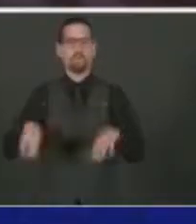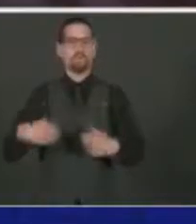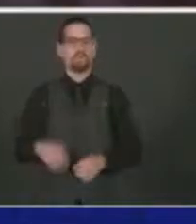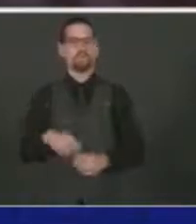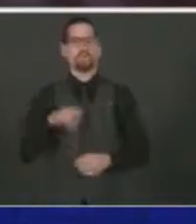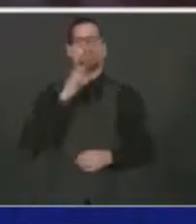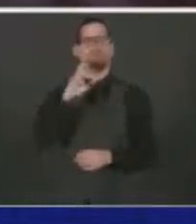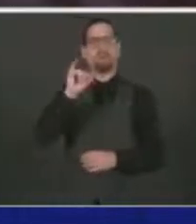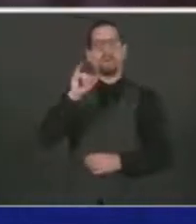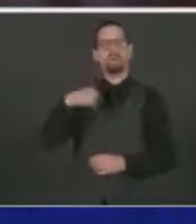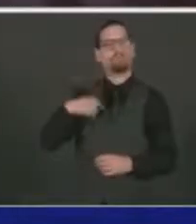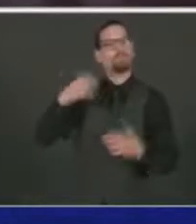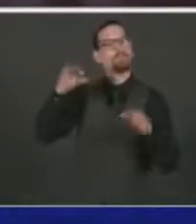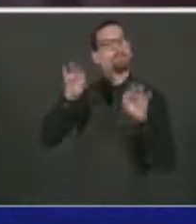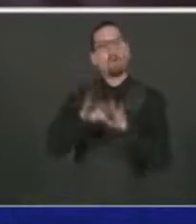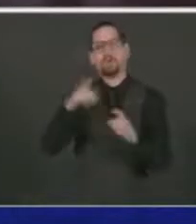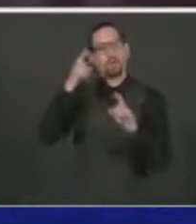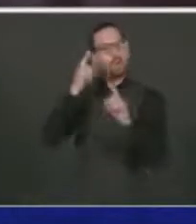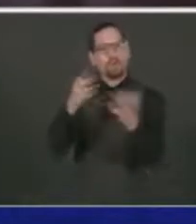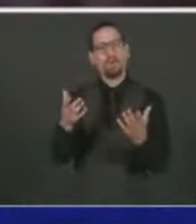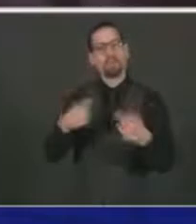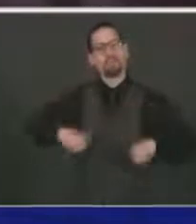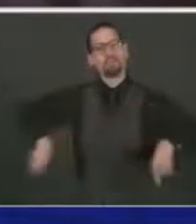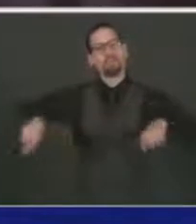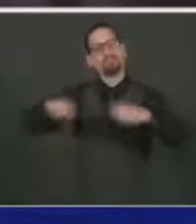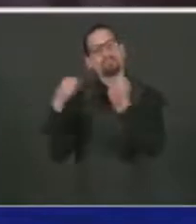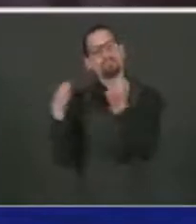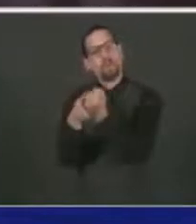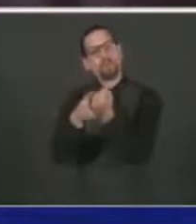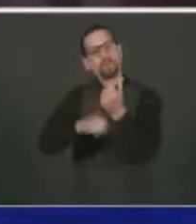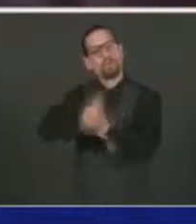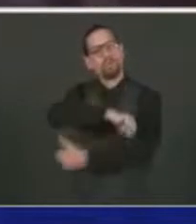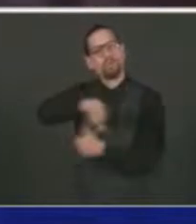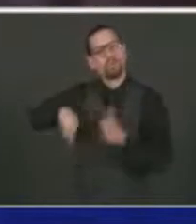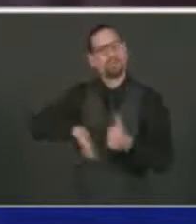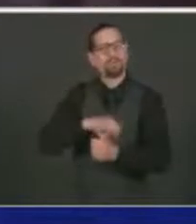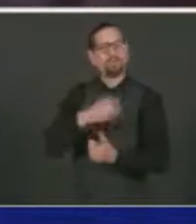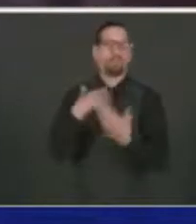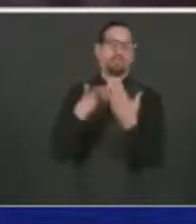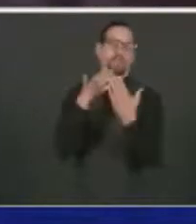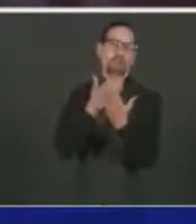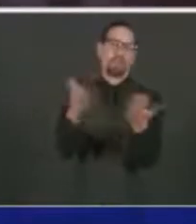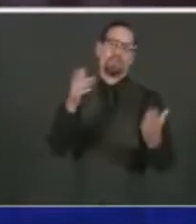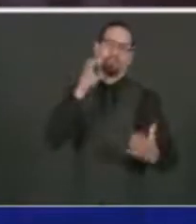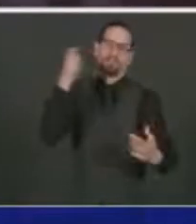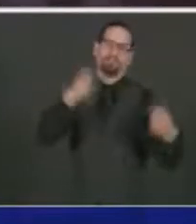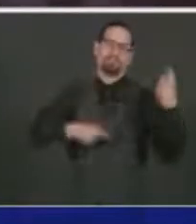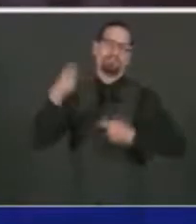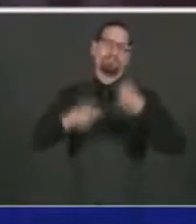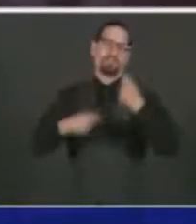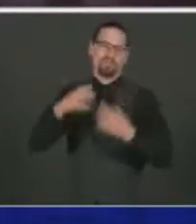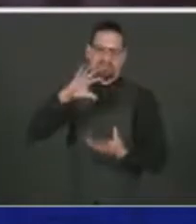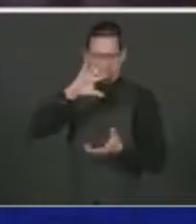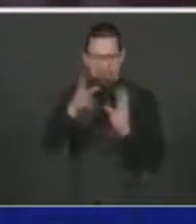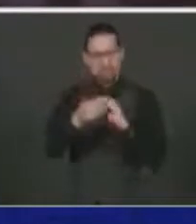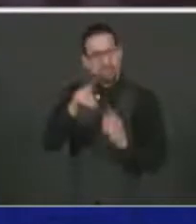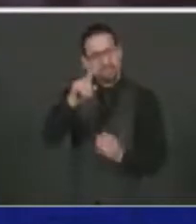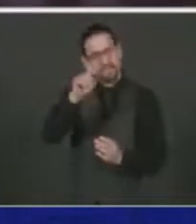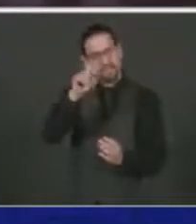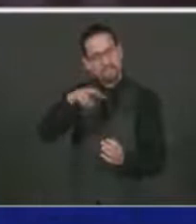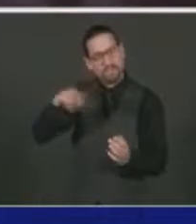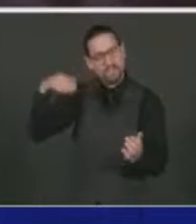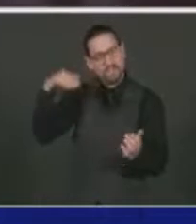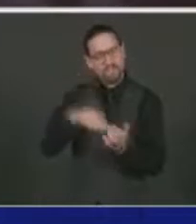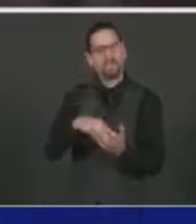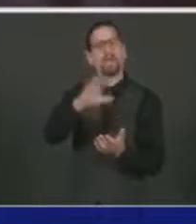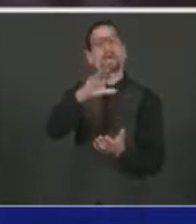care of one another. Thanks to you, $122,000. Let's get to $150,000. Please text "We Are